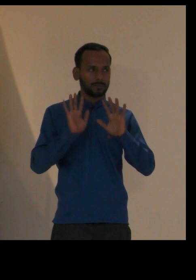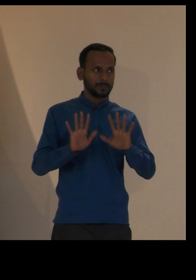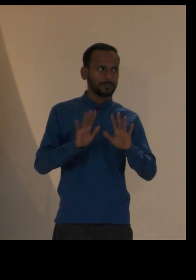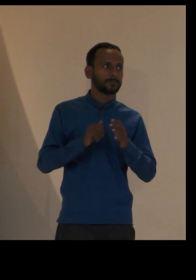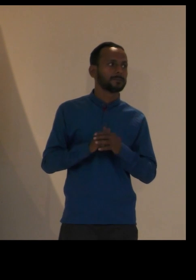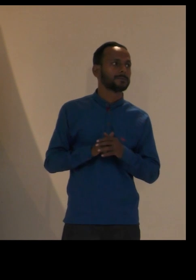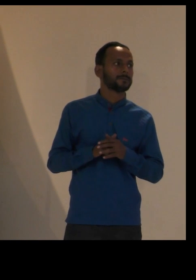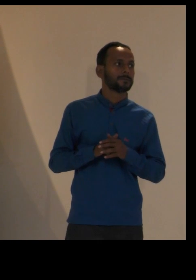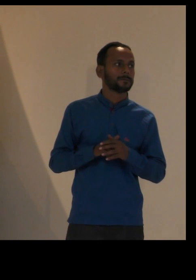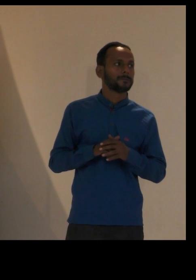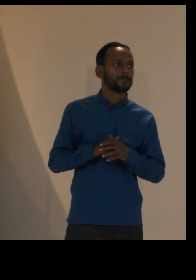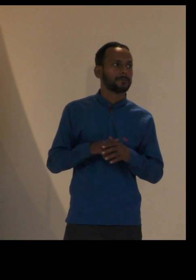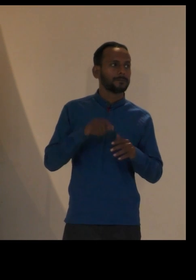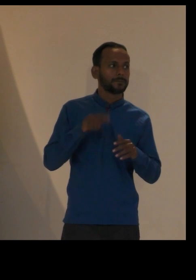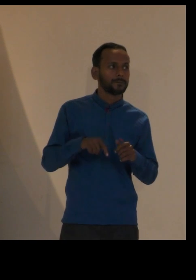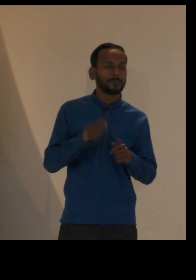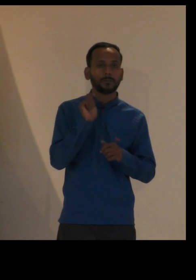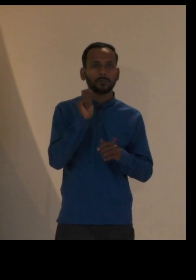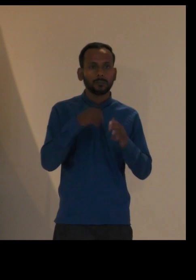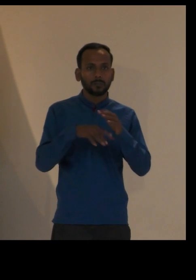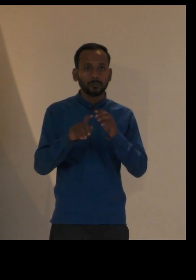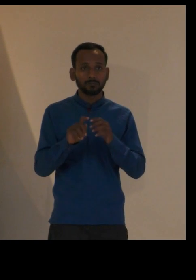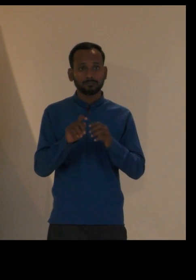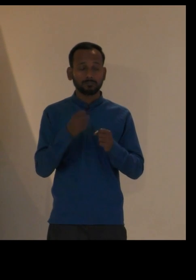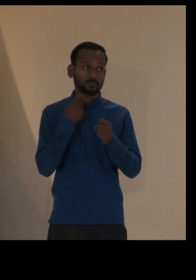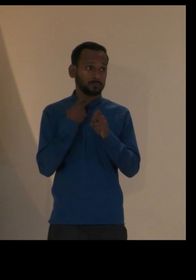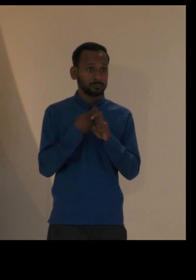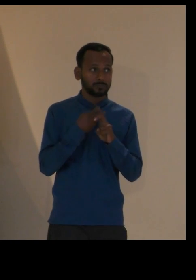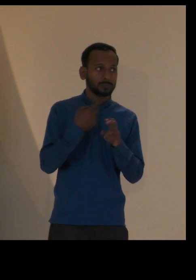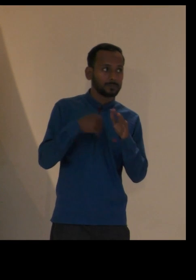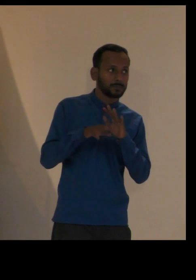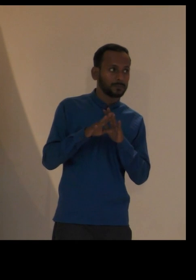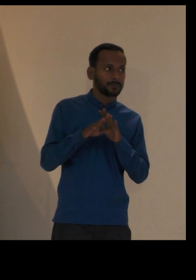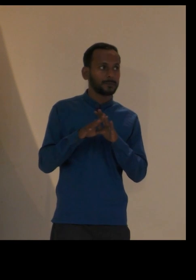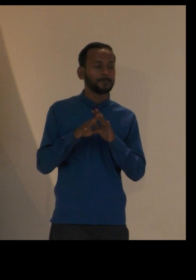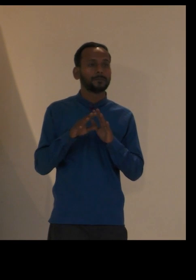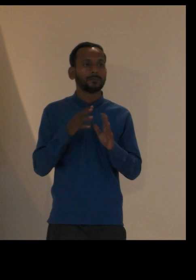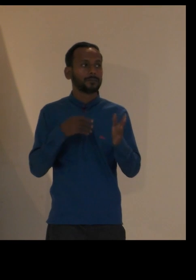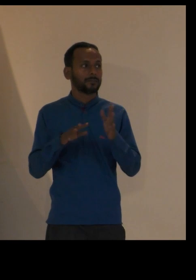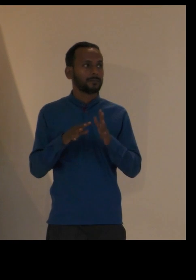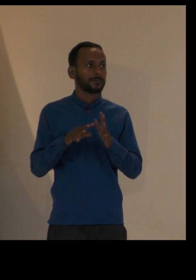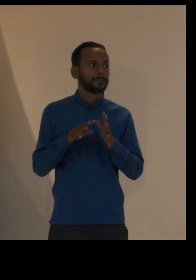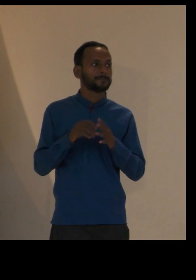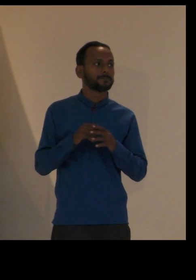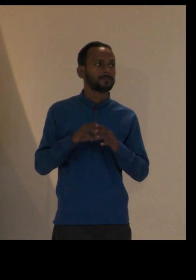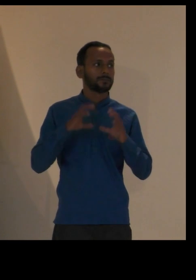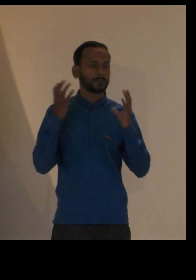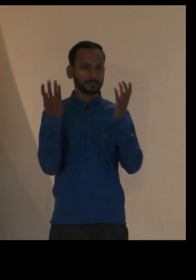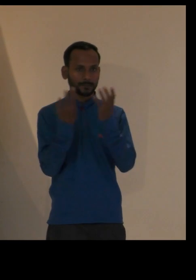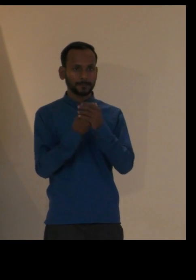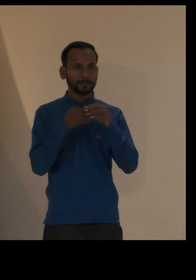right? And the task of critical elaboration, therefore, must start with compiling such an inventory, right?